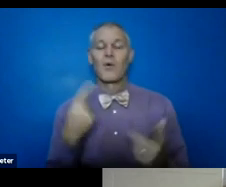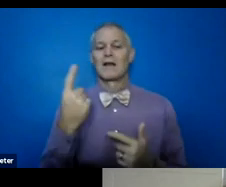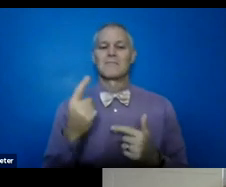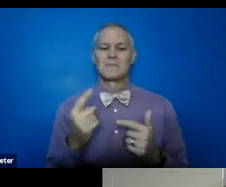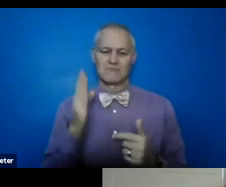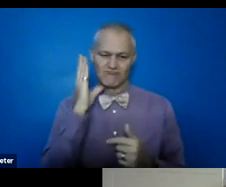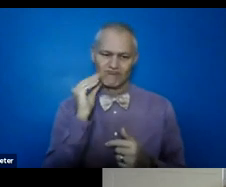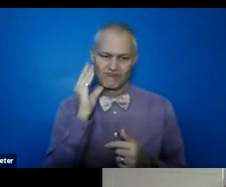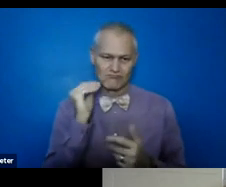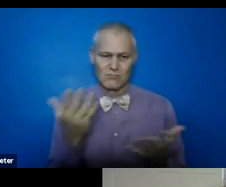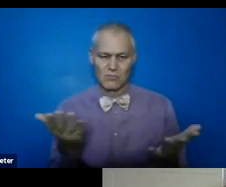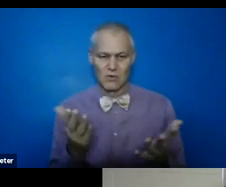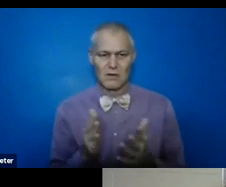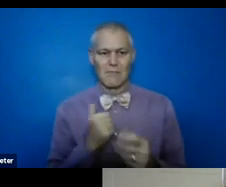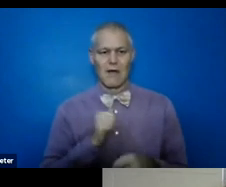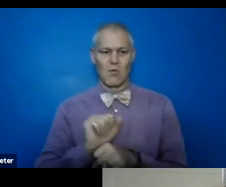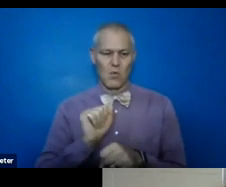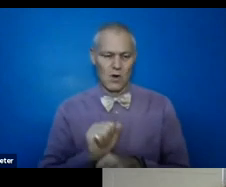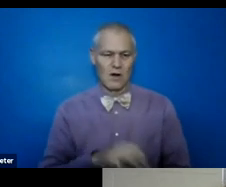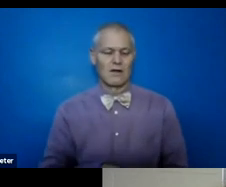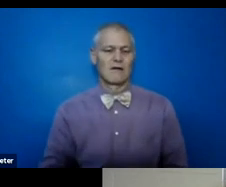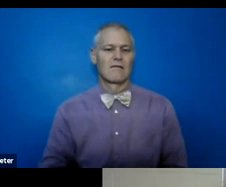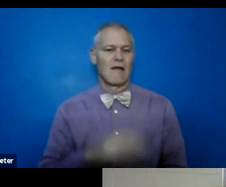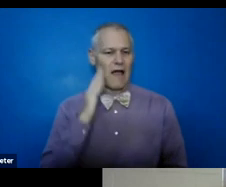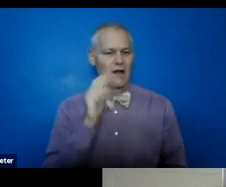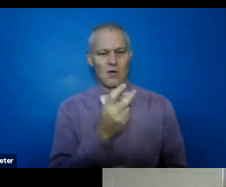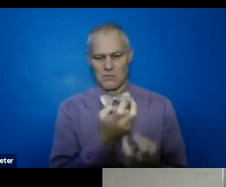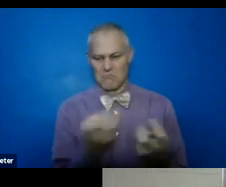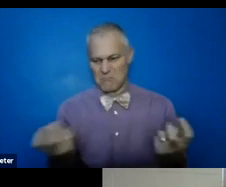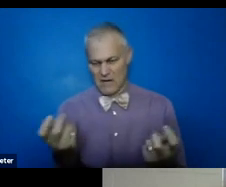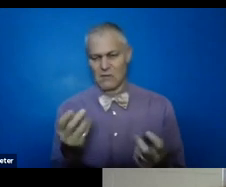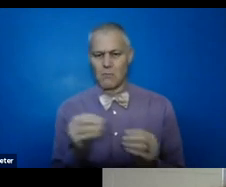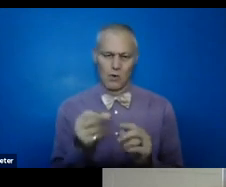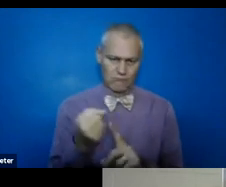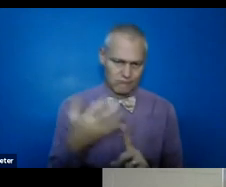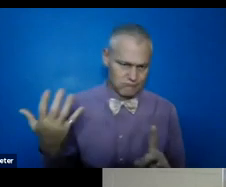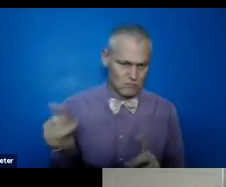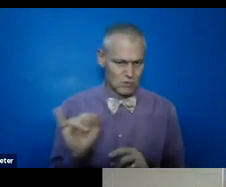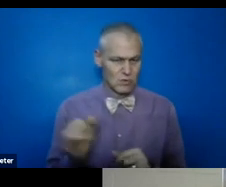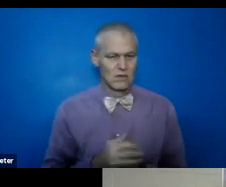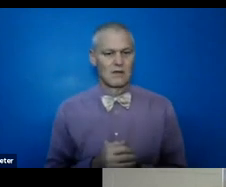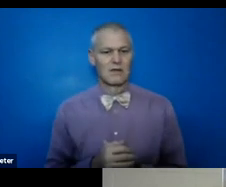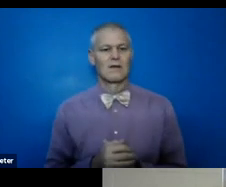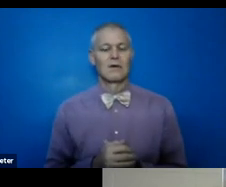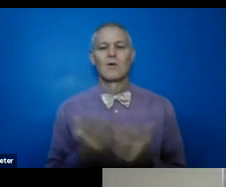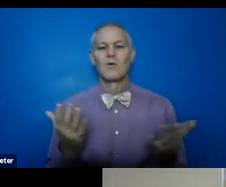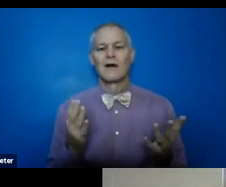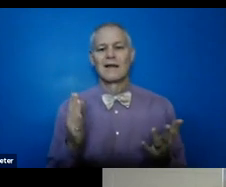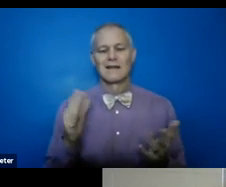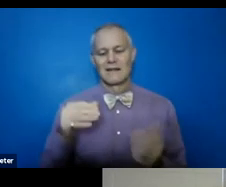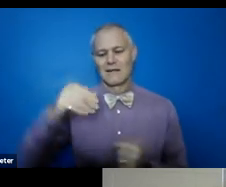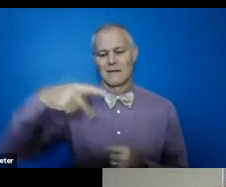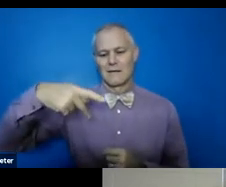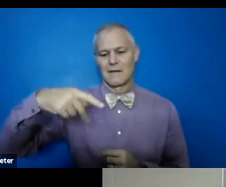directly to from my work, and that I know the other panelists will go deeper on, is patriarchy as